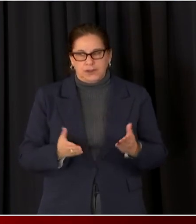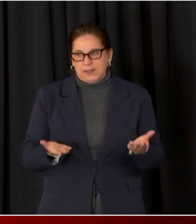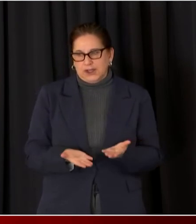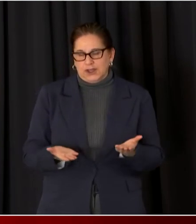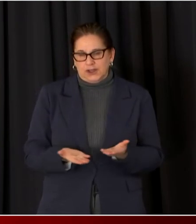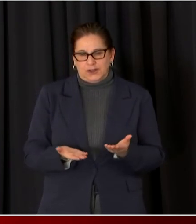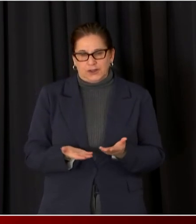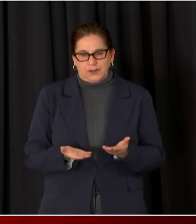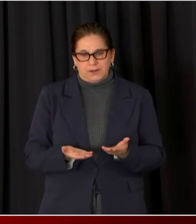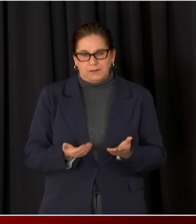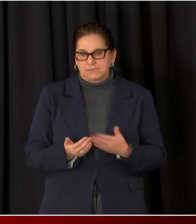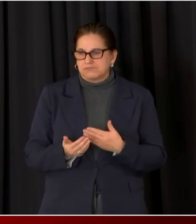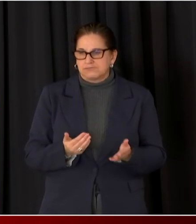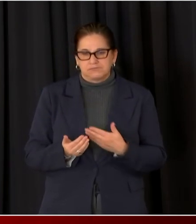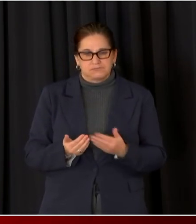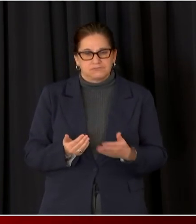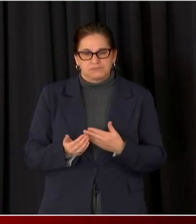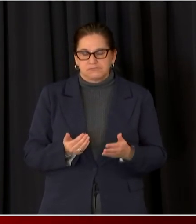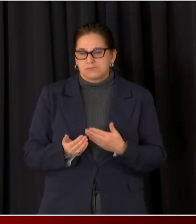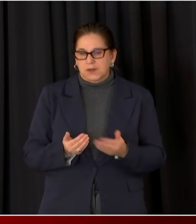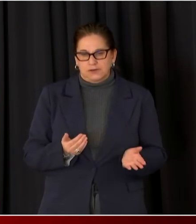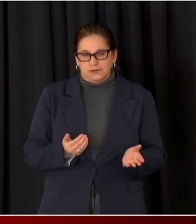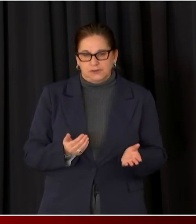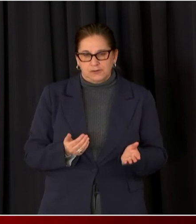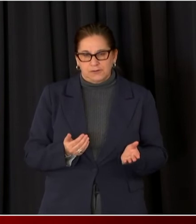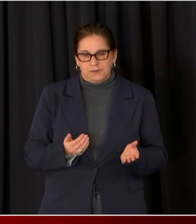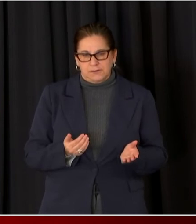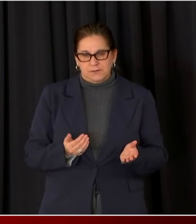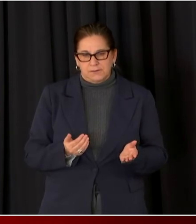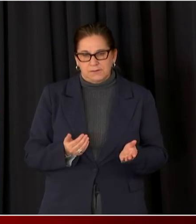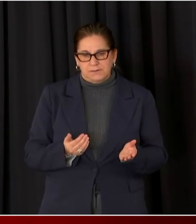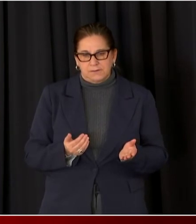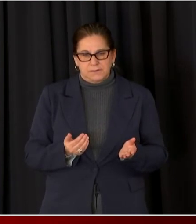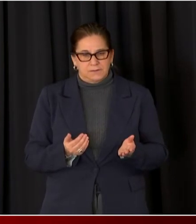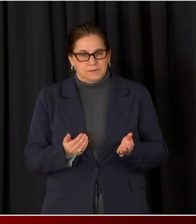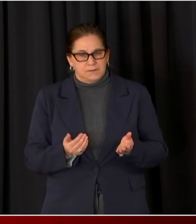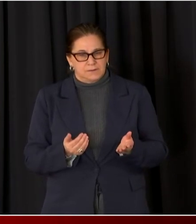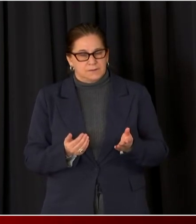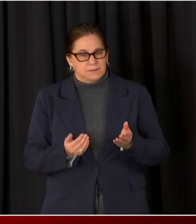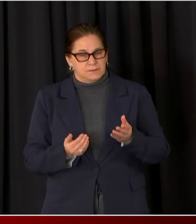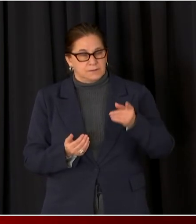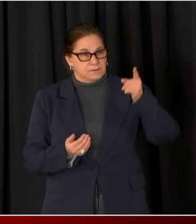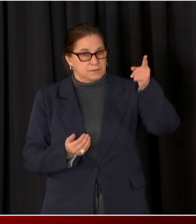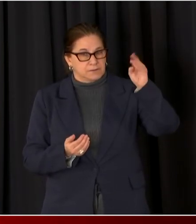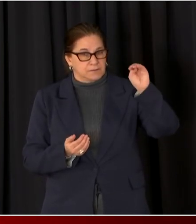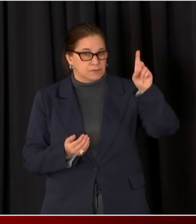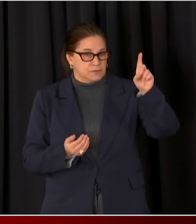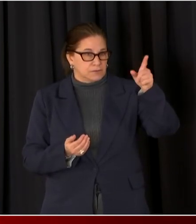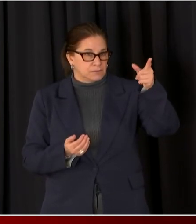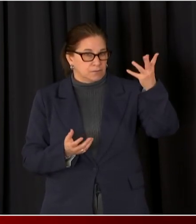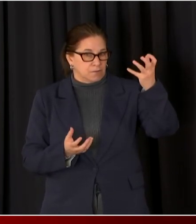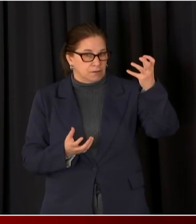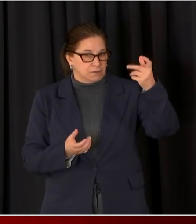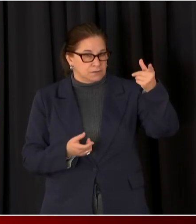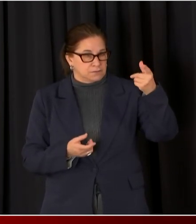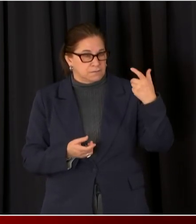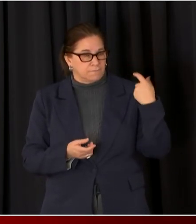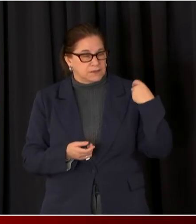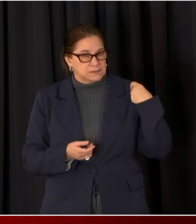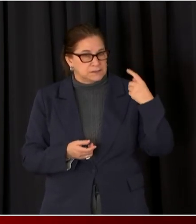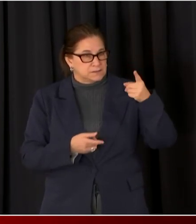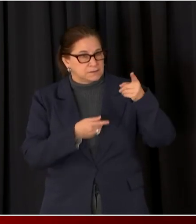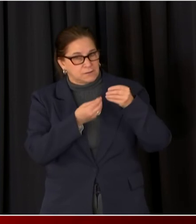I fully understand how that would happen conversely. And then can I ask, But we have